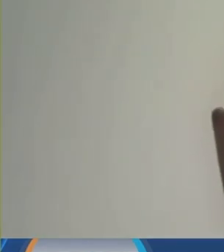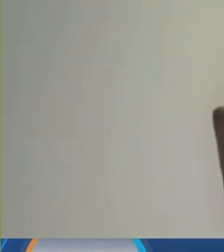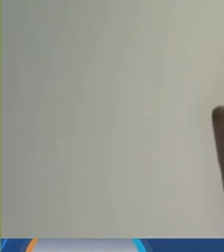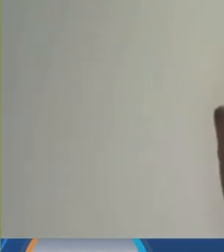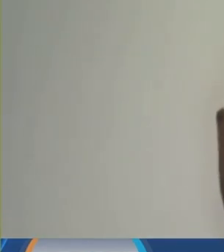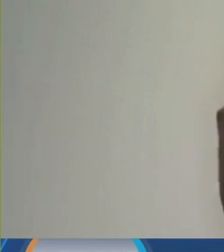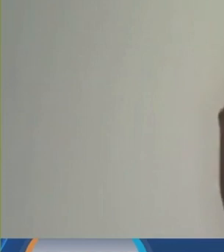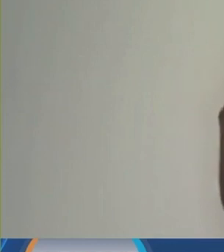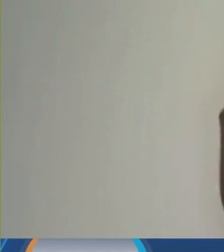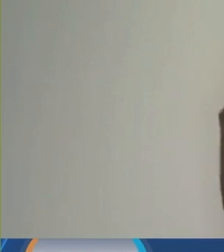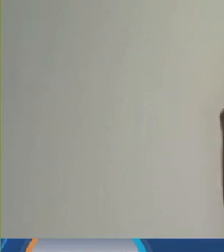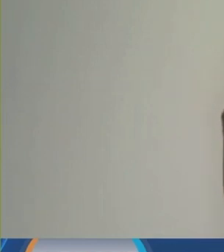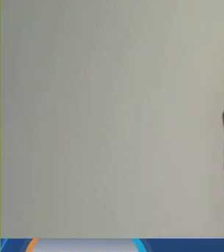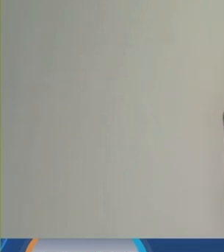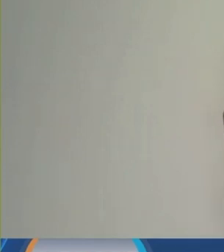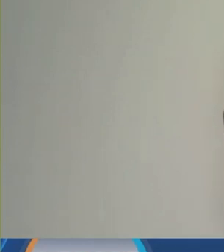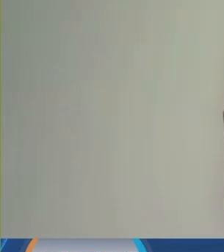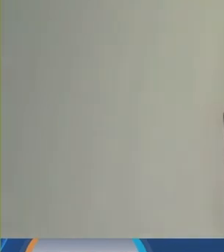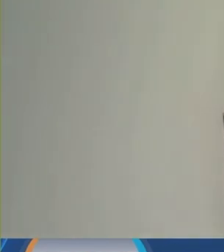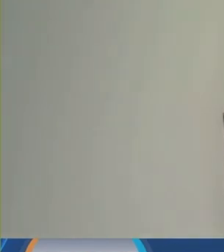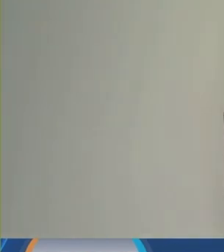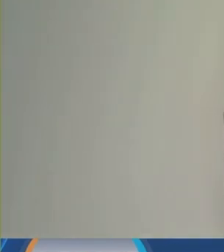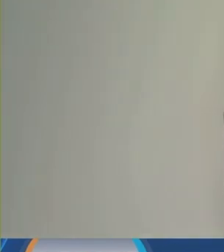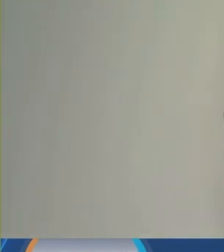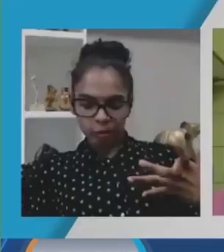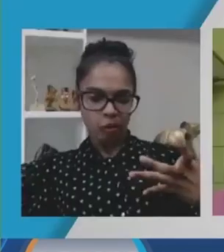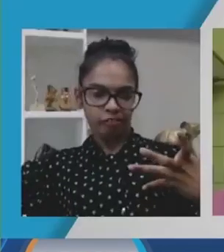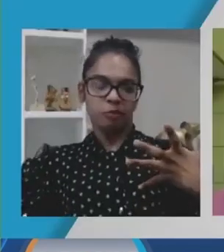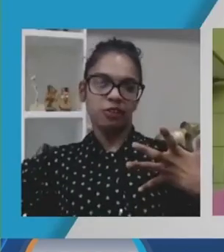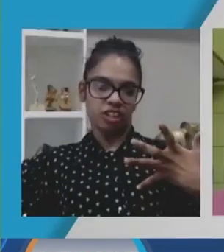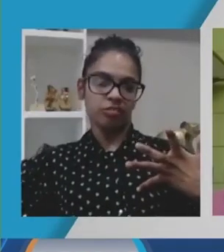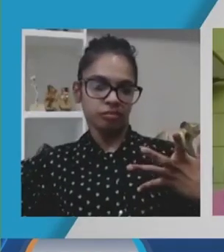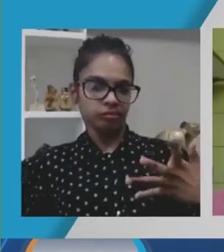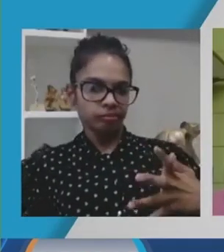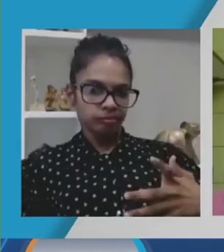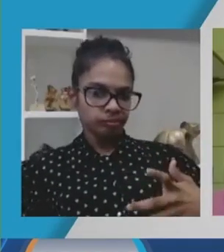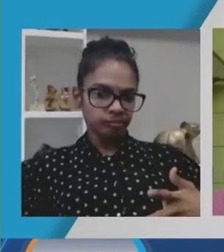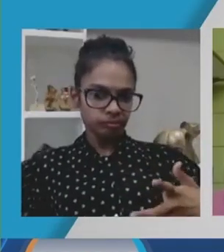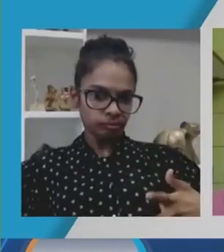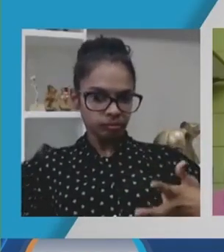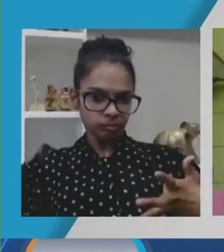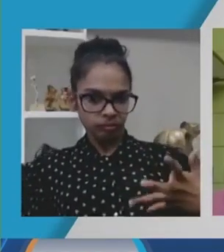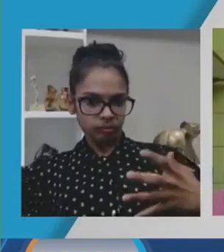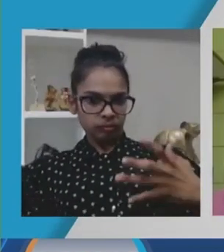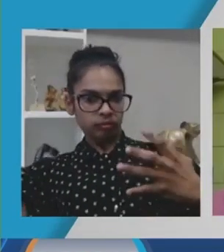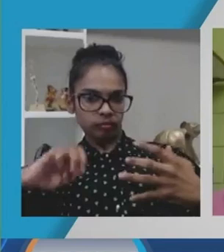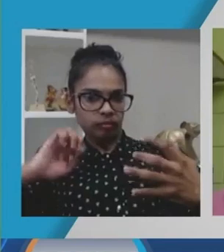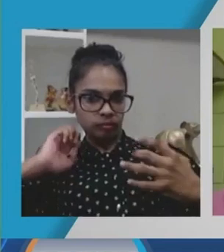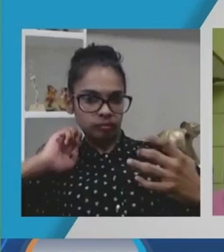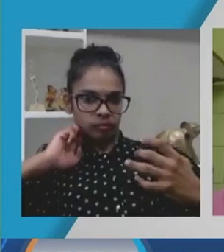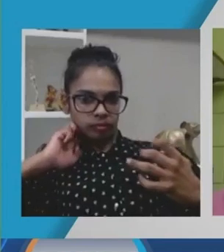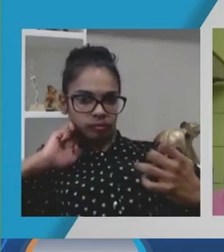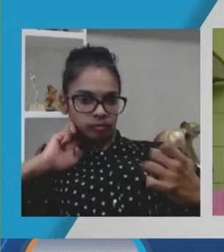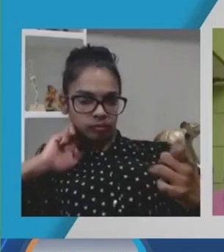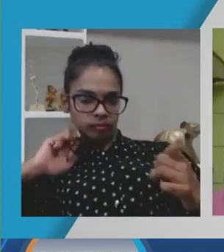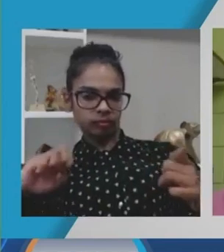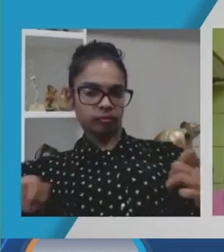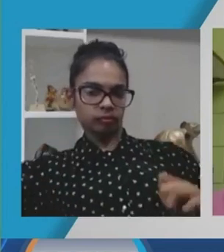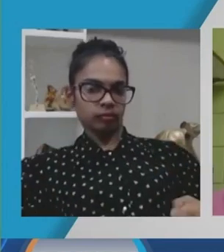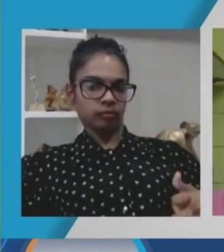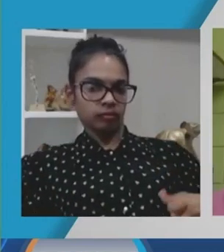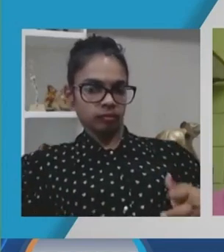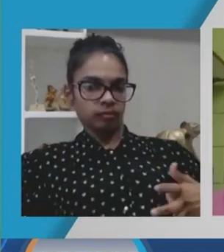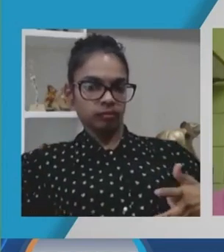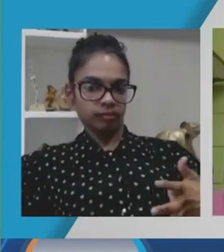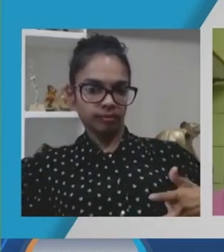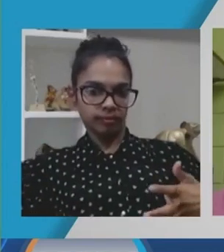target community will benefit. And how can persons reach out for more information? Right, so you can, of course, contact